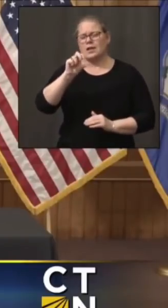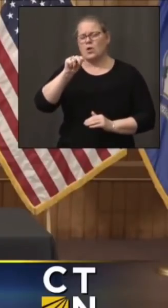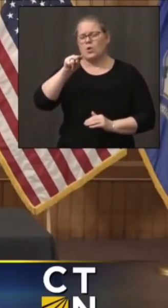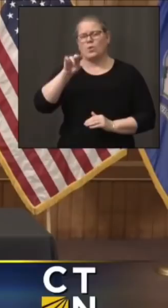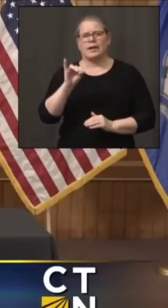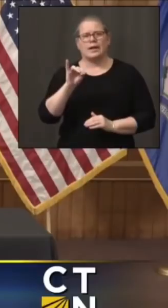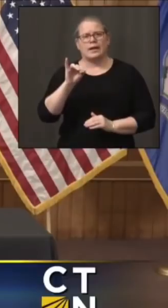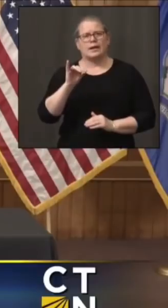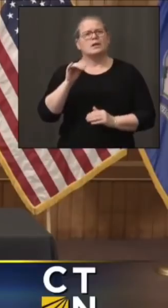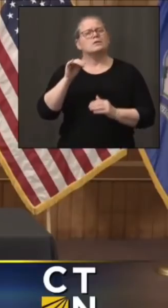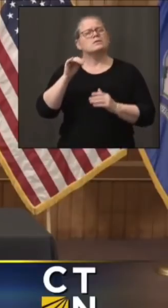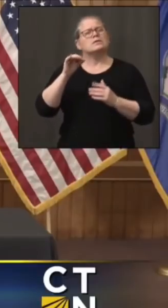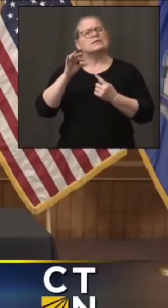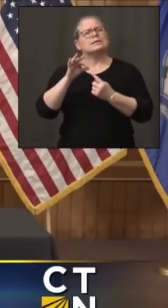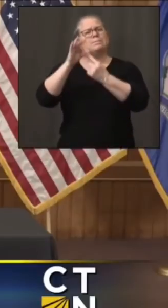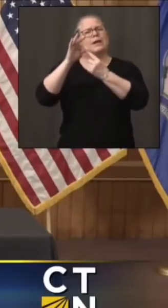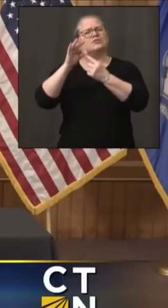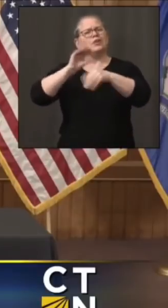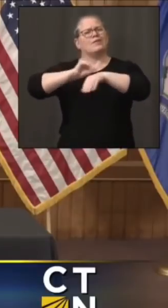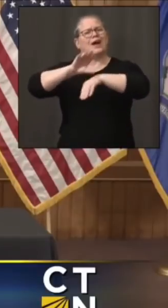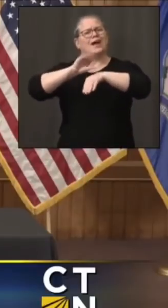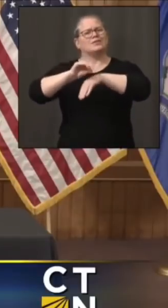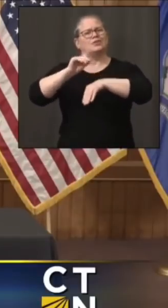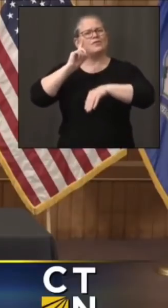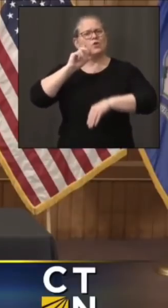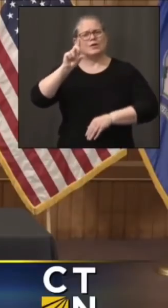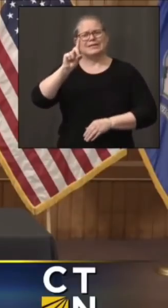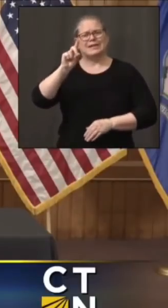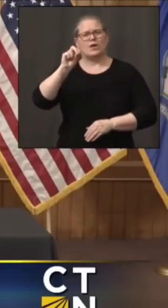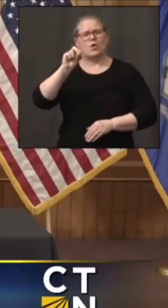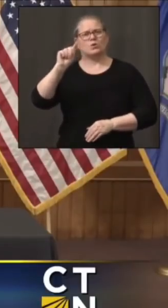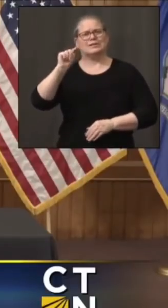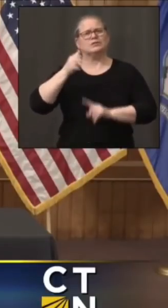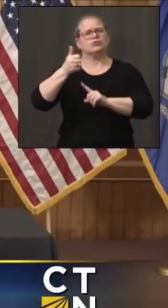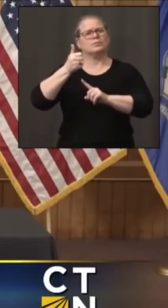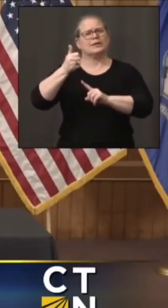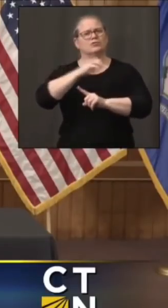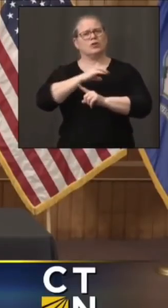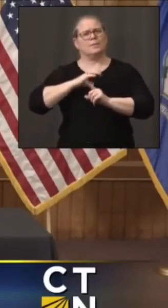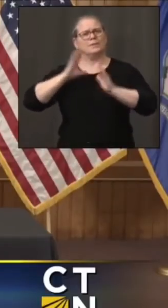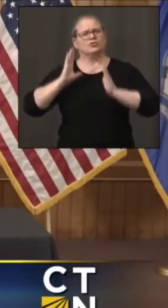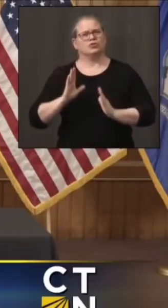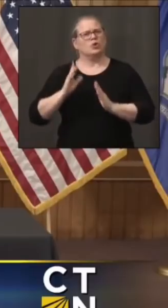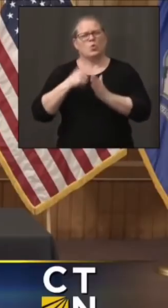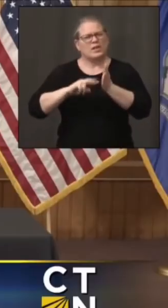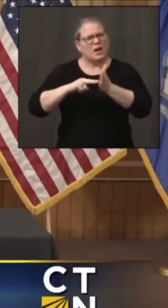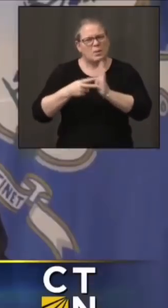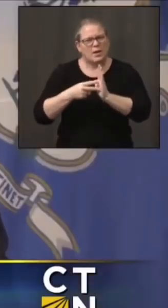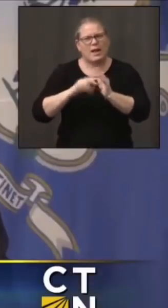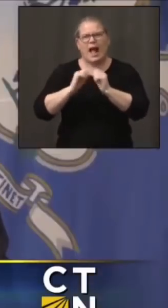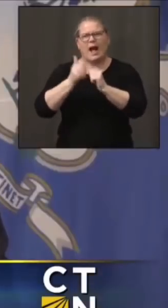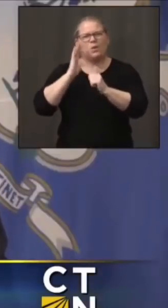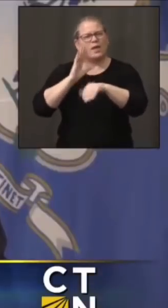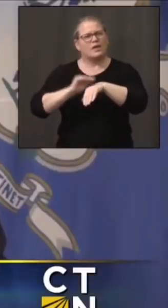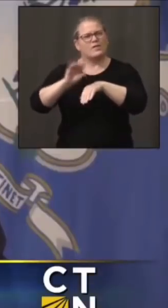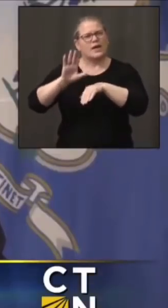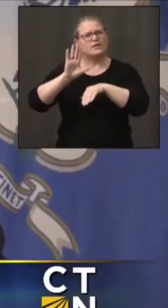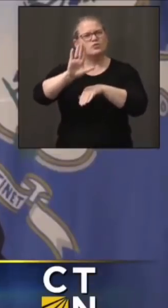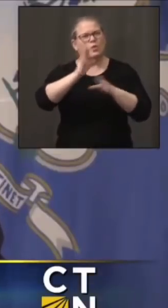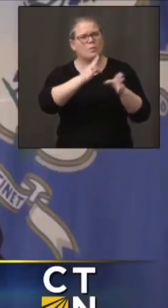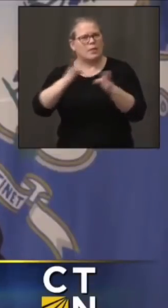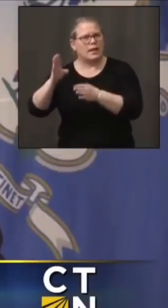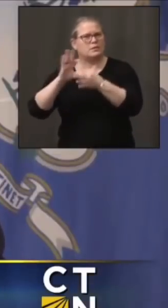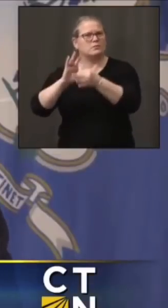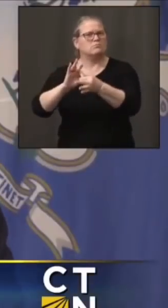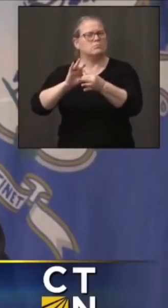commissioner? And what does that mean in terms of, how do we read that in terms of your transportation plan for this year? Well, I